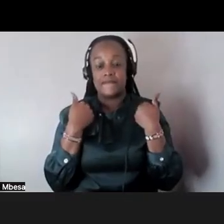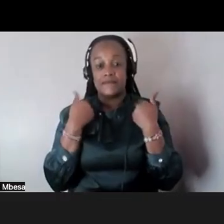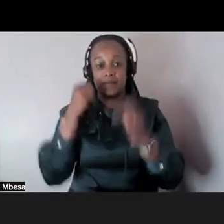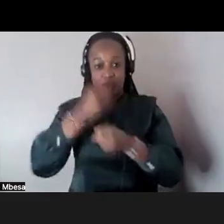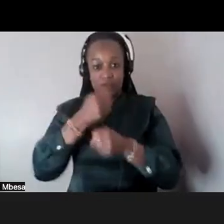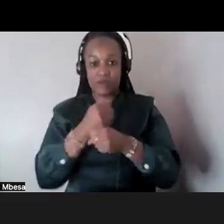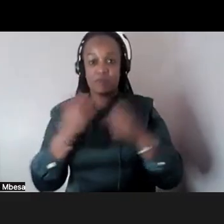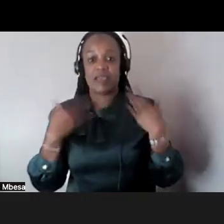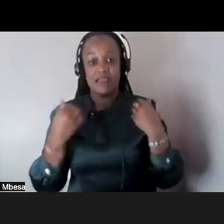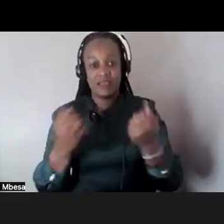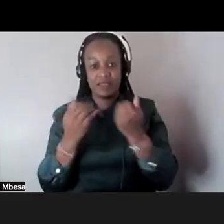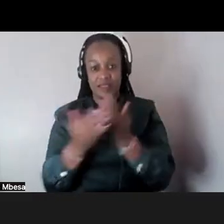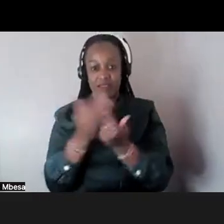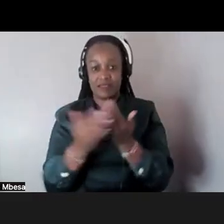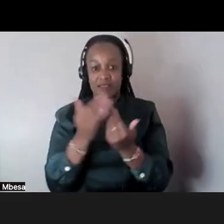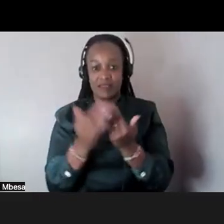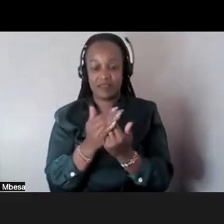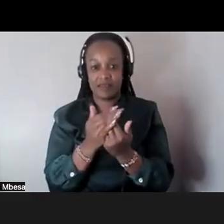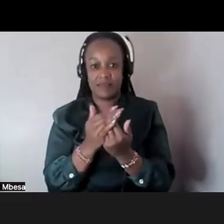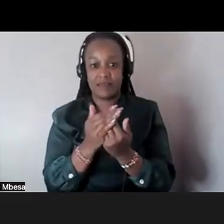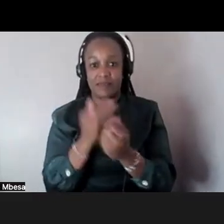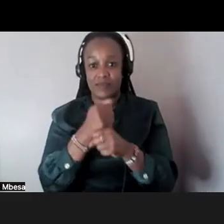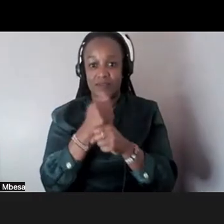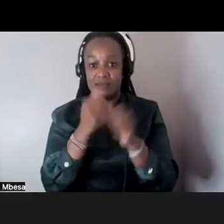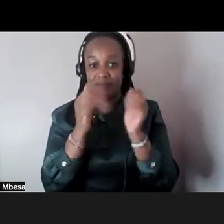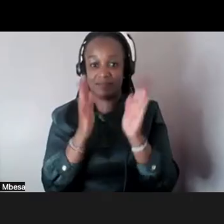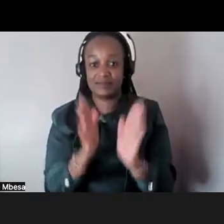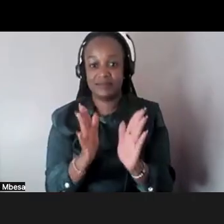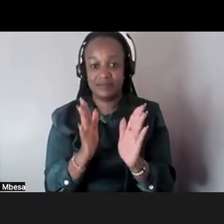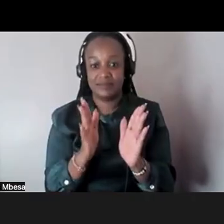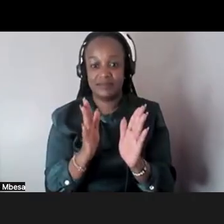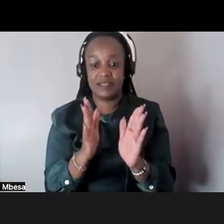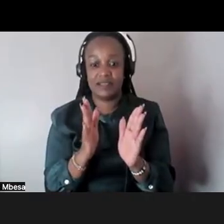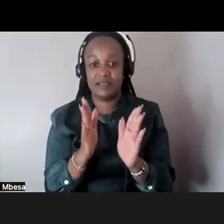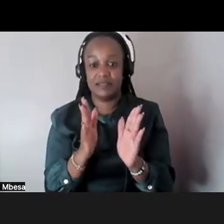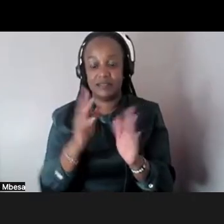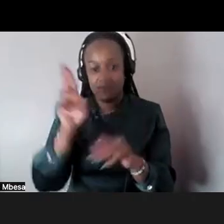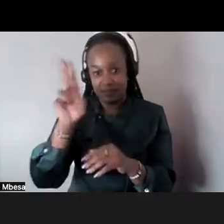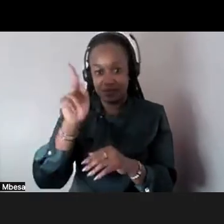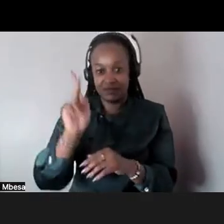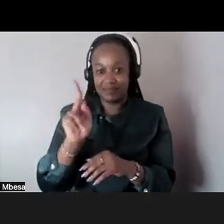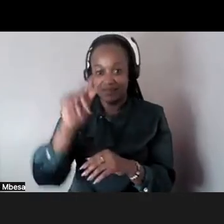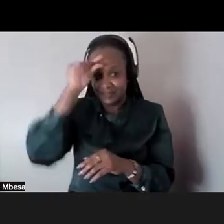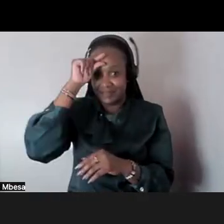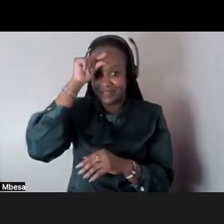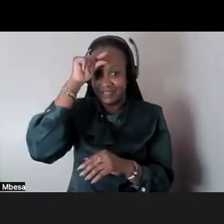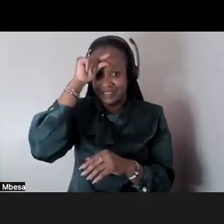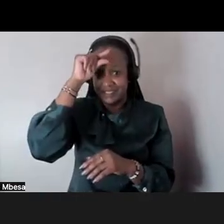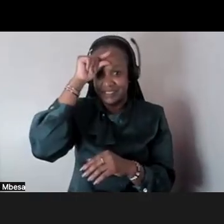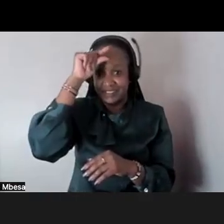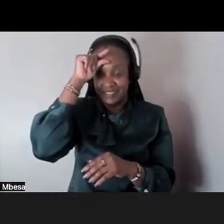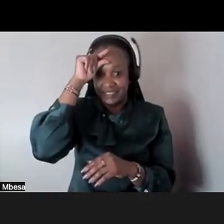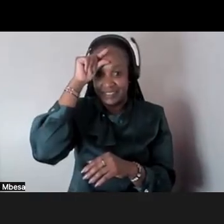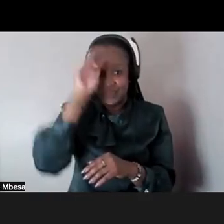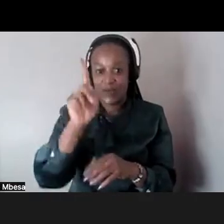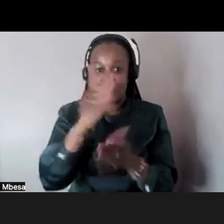healthcare workers. So as ACAF, we under the UK government funding, one of the components that